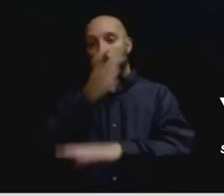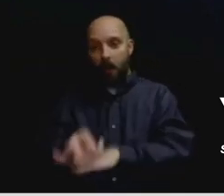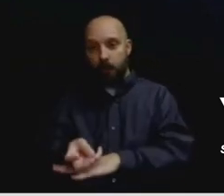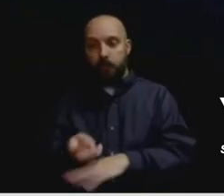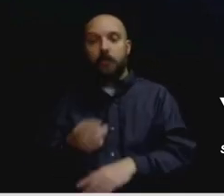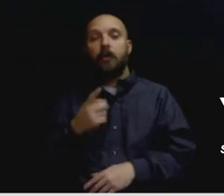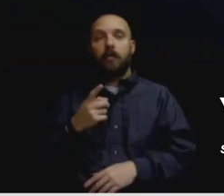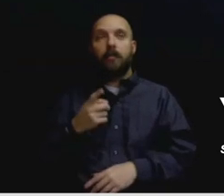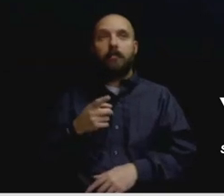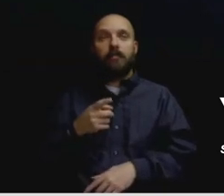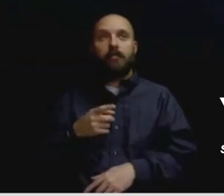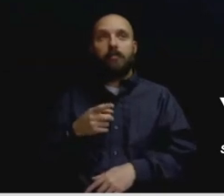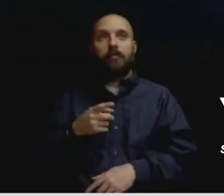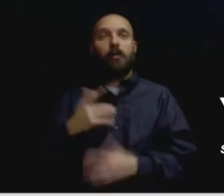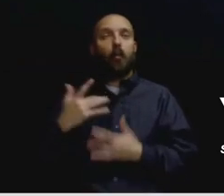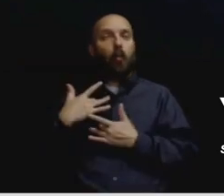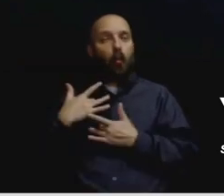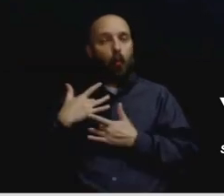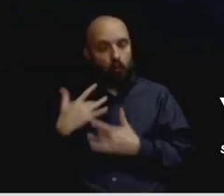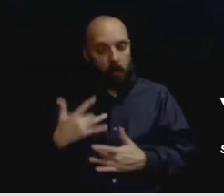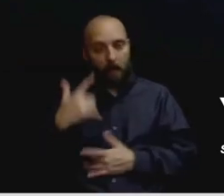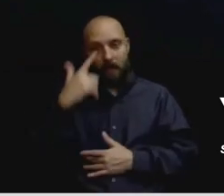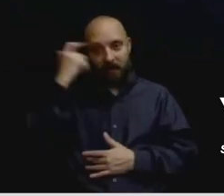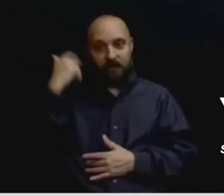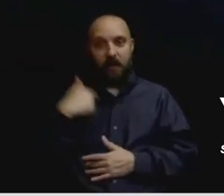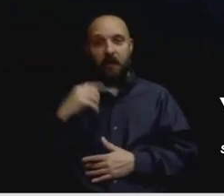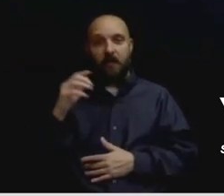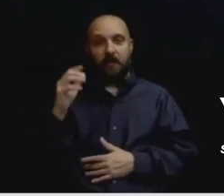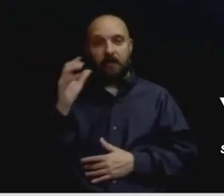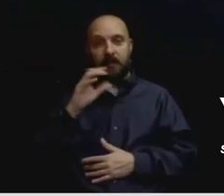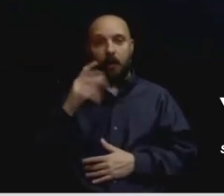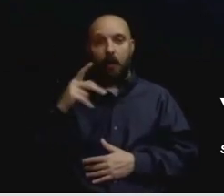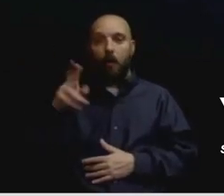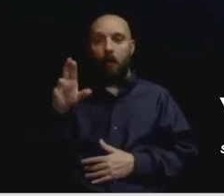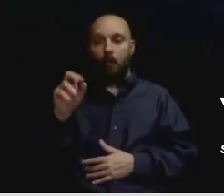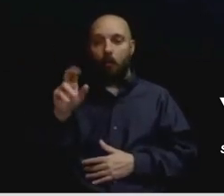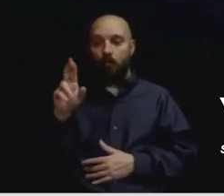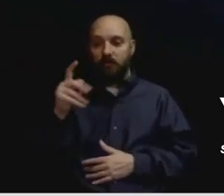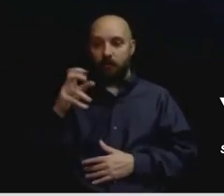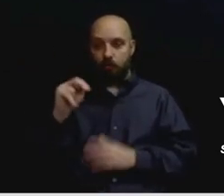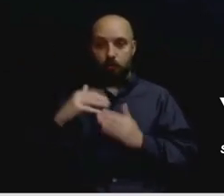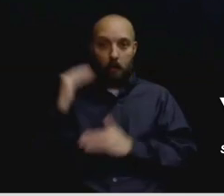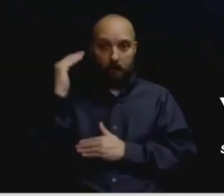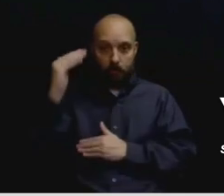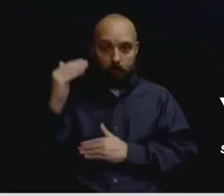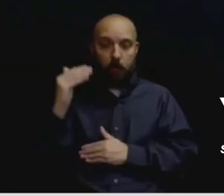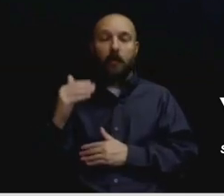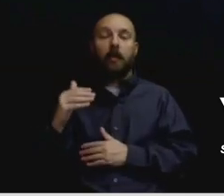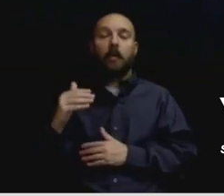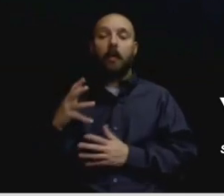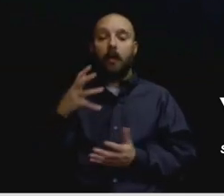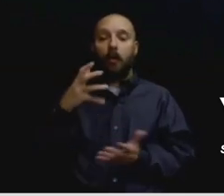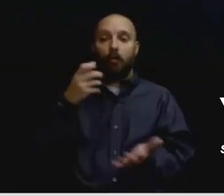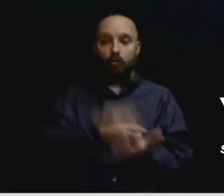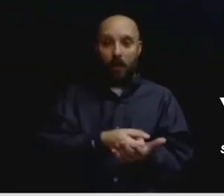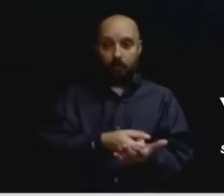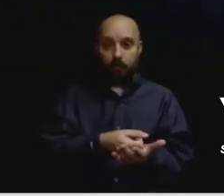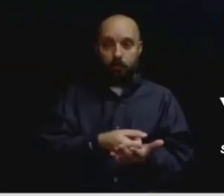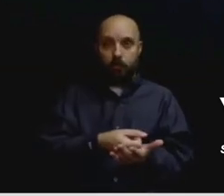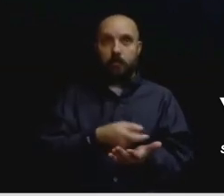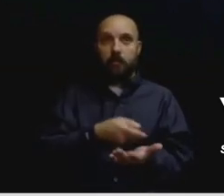usually, because I seek proprioception so much, the crashing